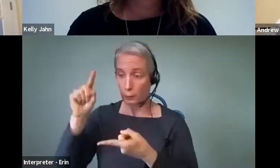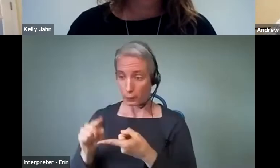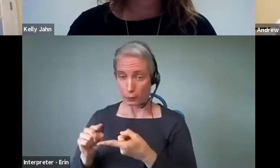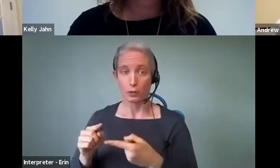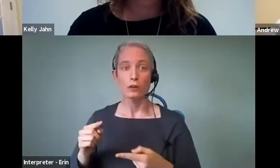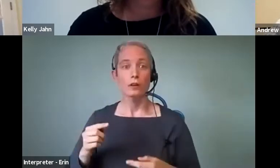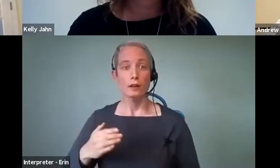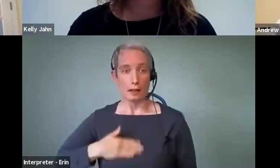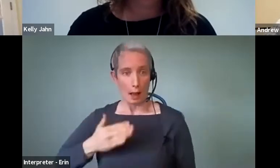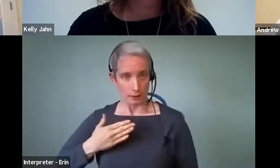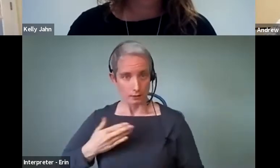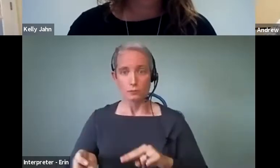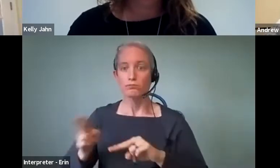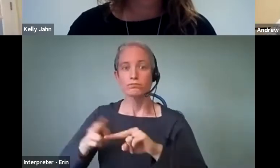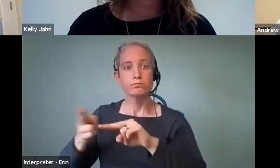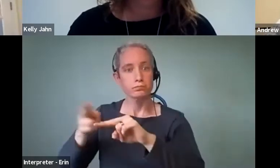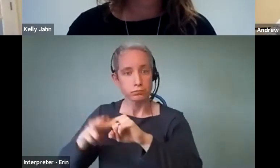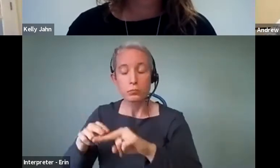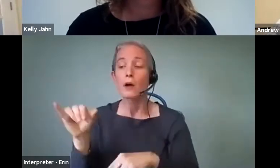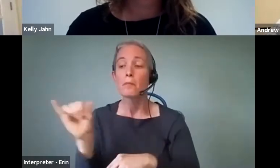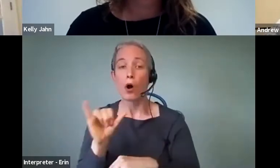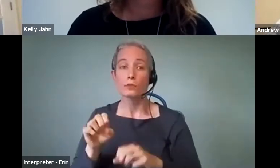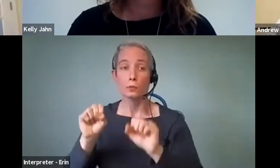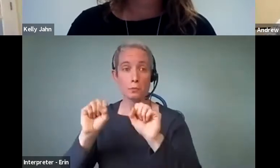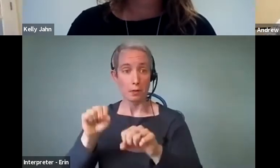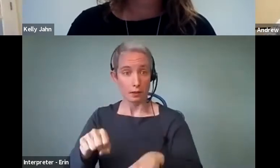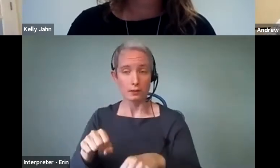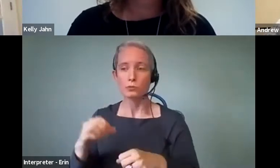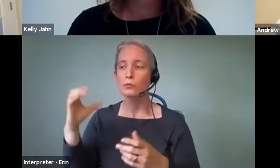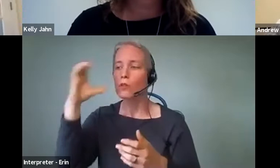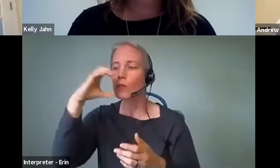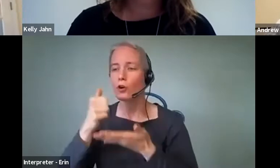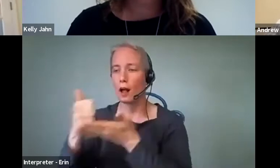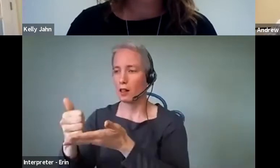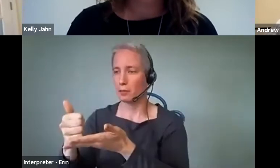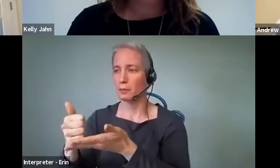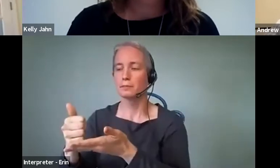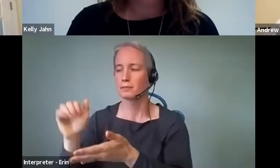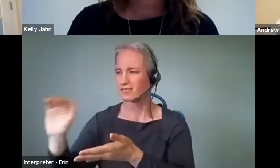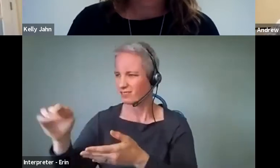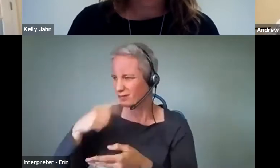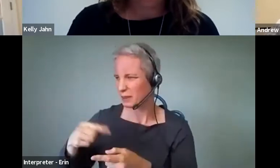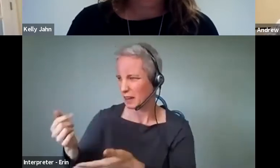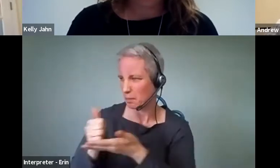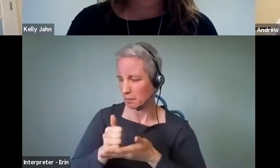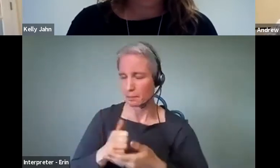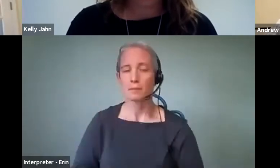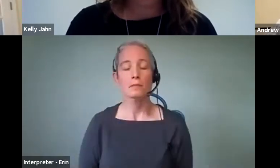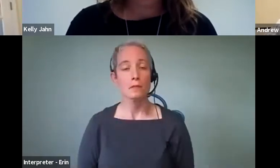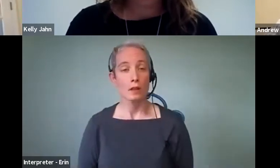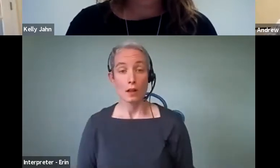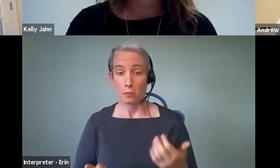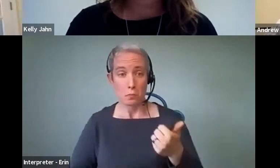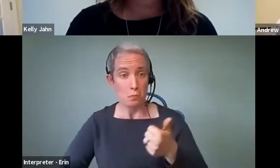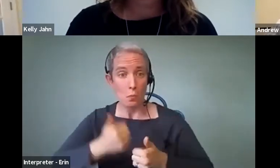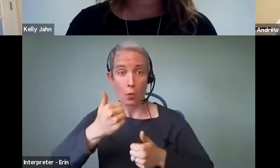as ability to seek help. What is even more interesting to me is